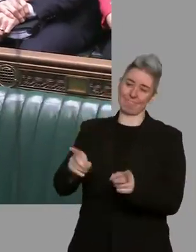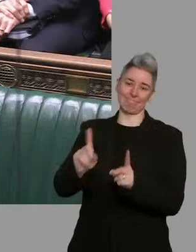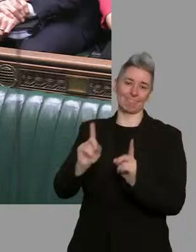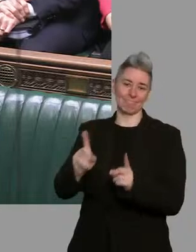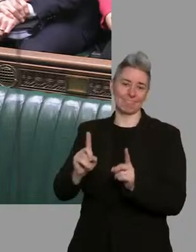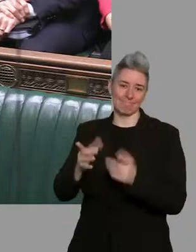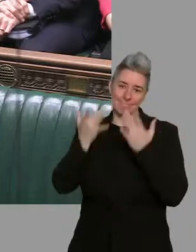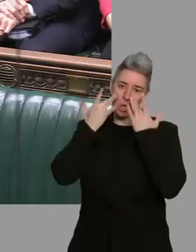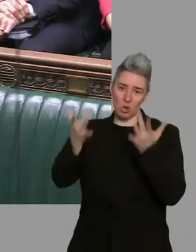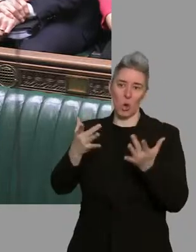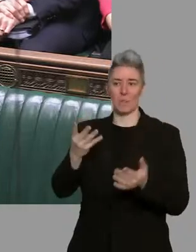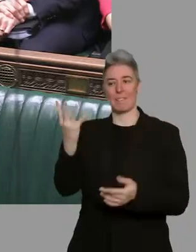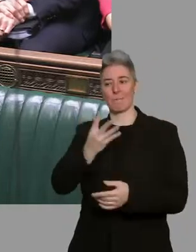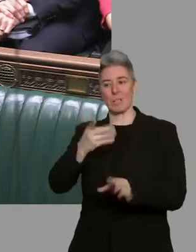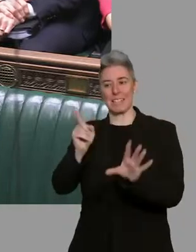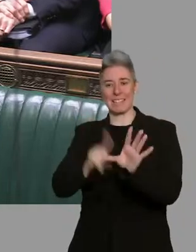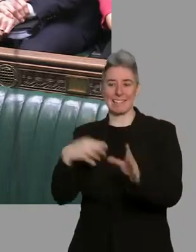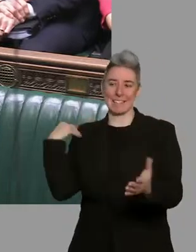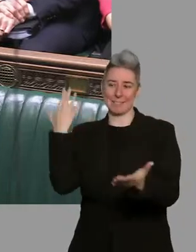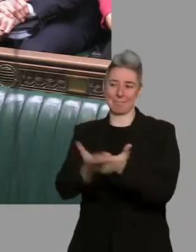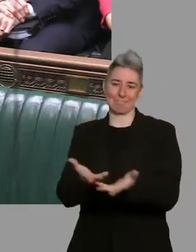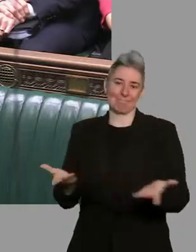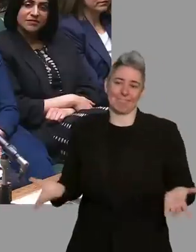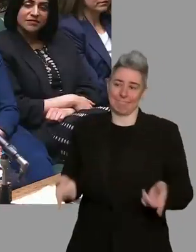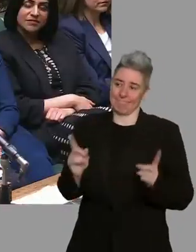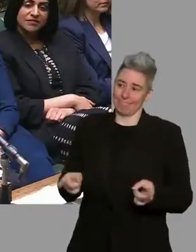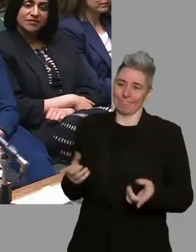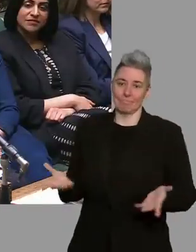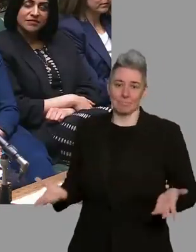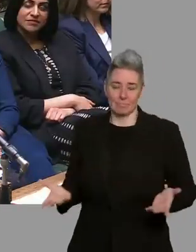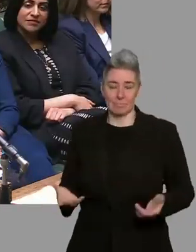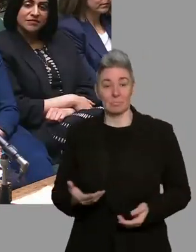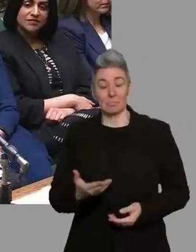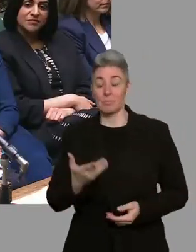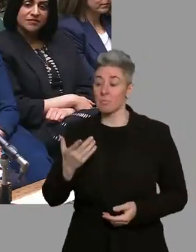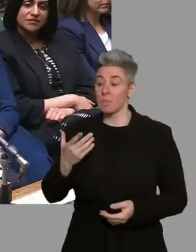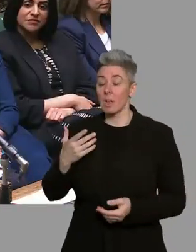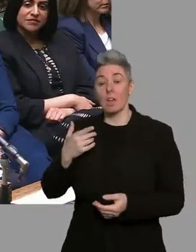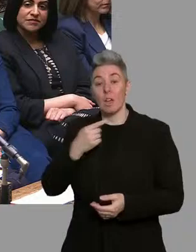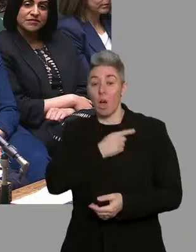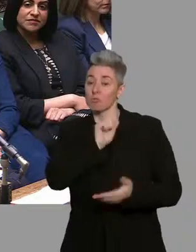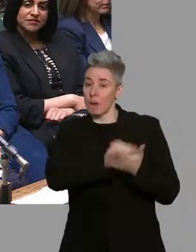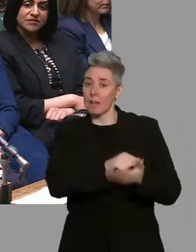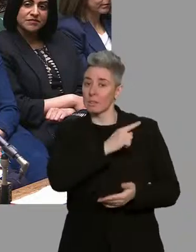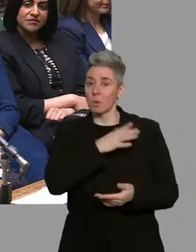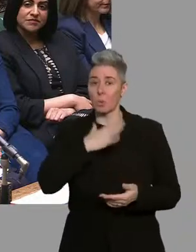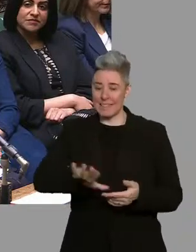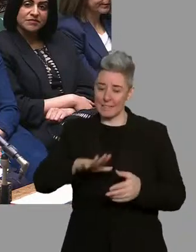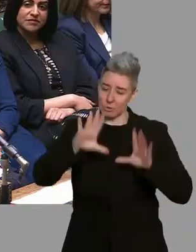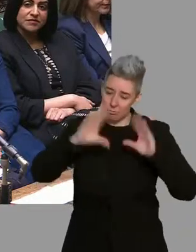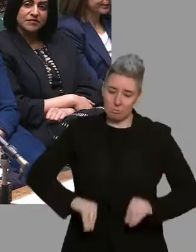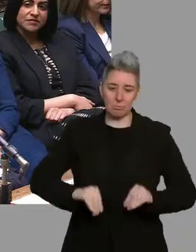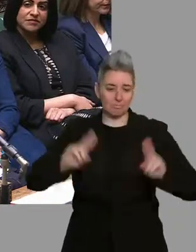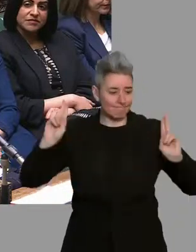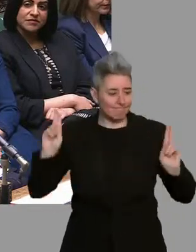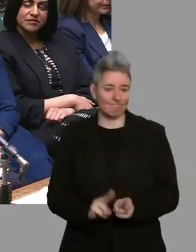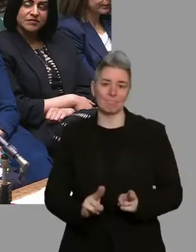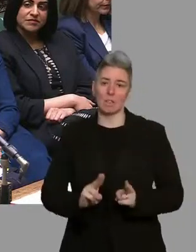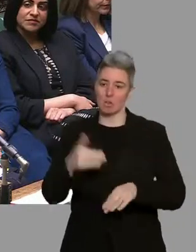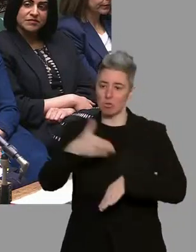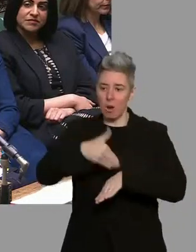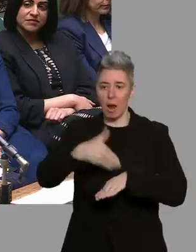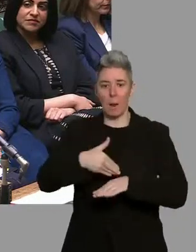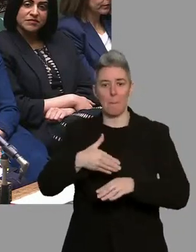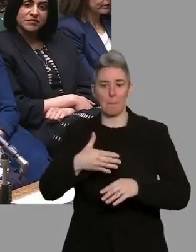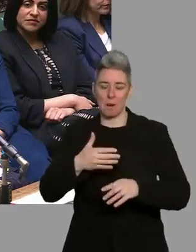to crack down on those committing vile acts in our communities. And that's why our plan for change puts 13,000 extra police and